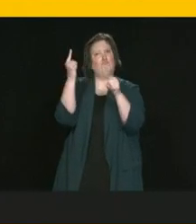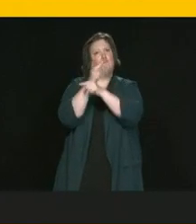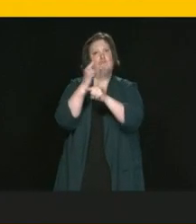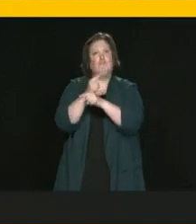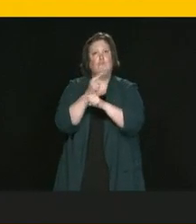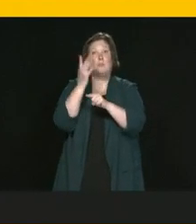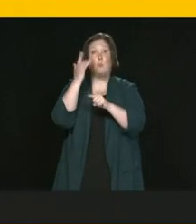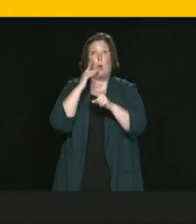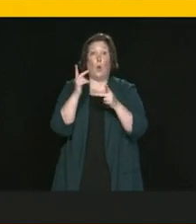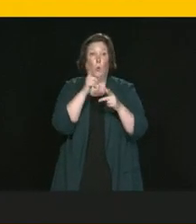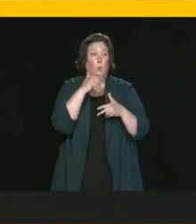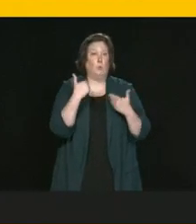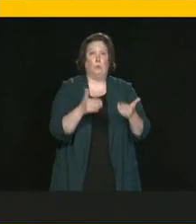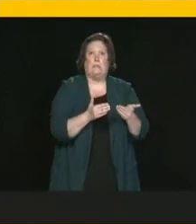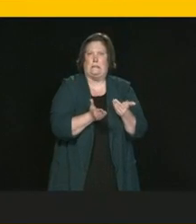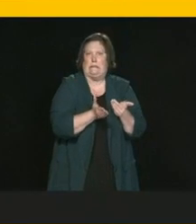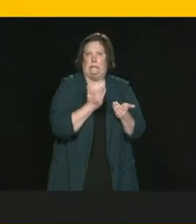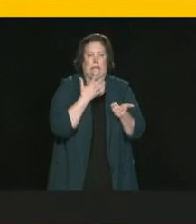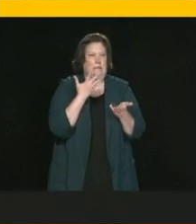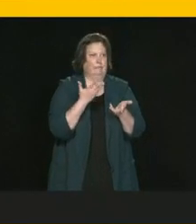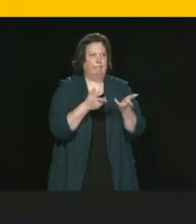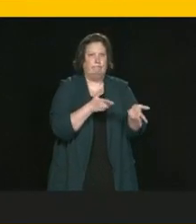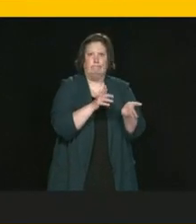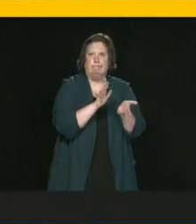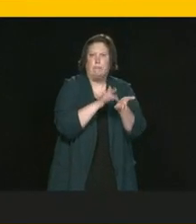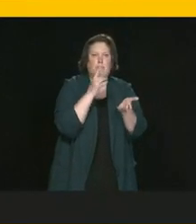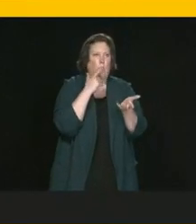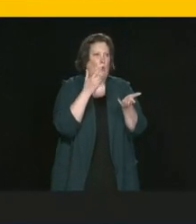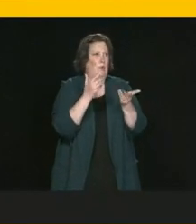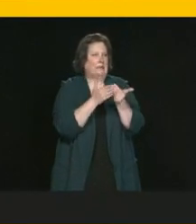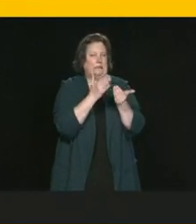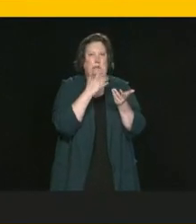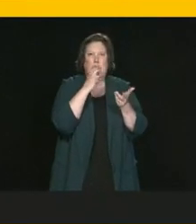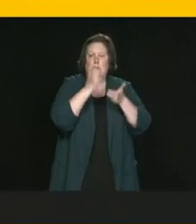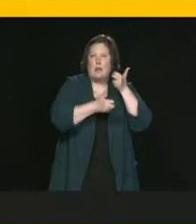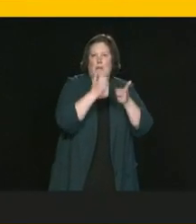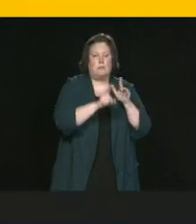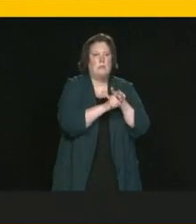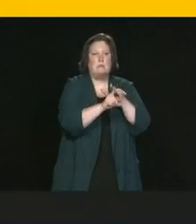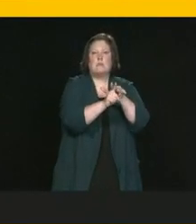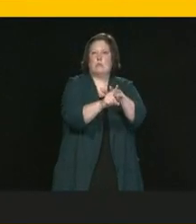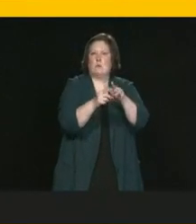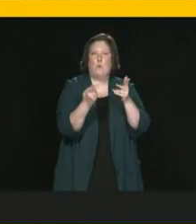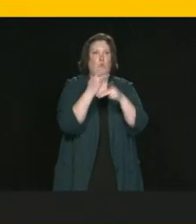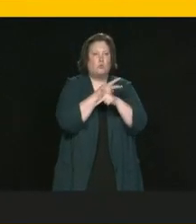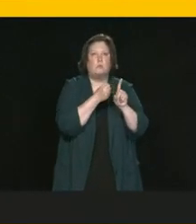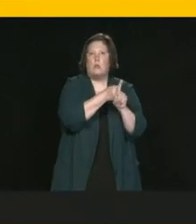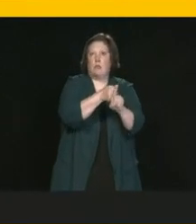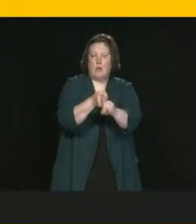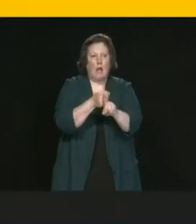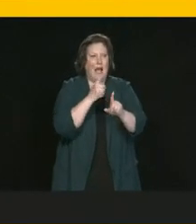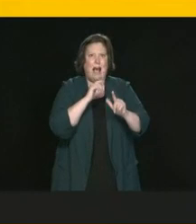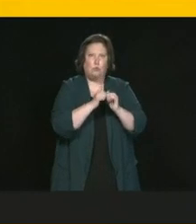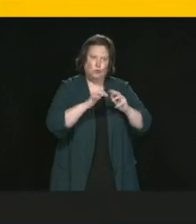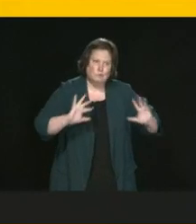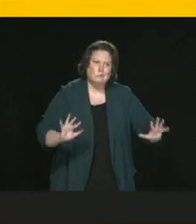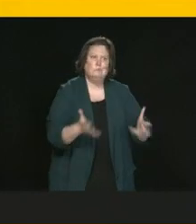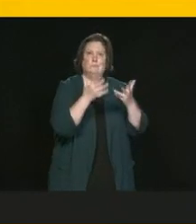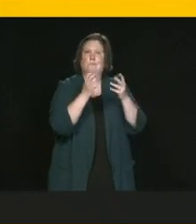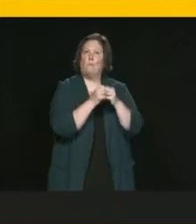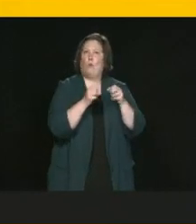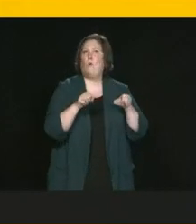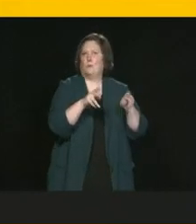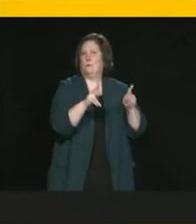vulnerable within our countries and around the world are better supported, better protected, and given better opportunities. countries. And at this moment,